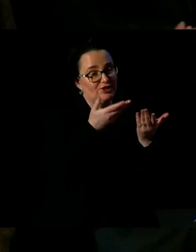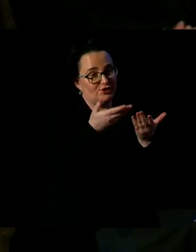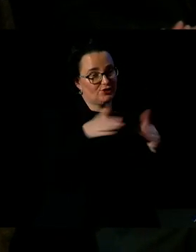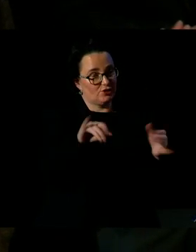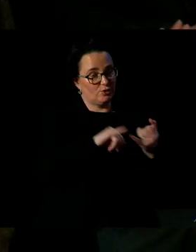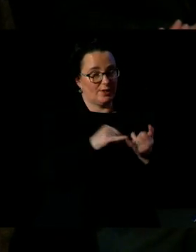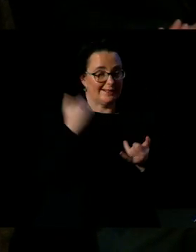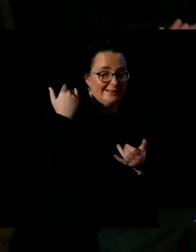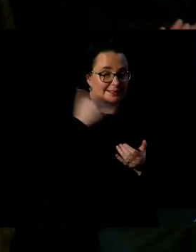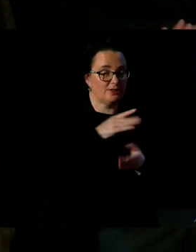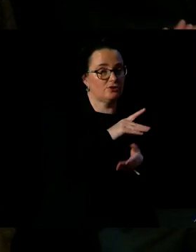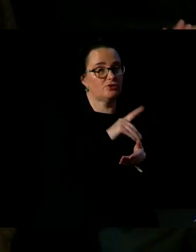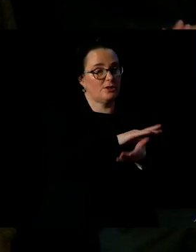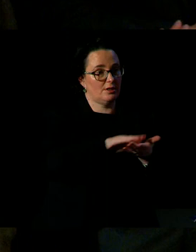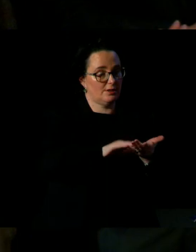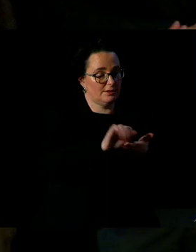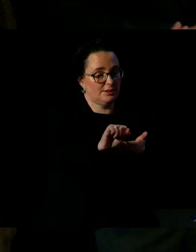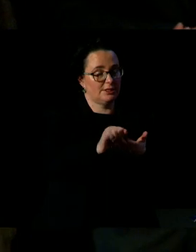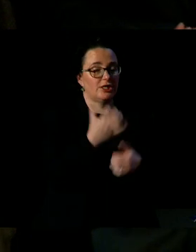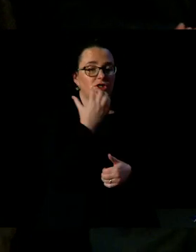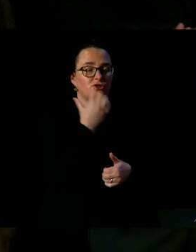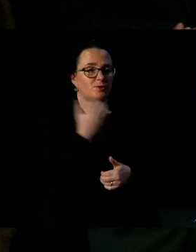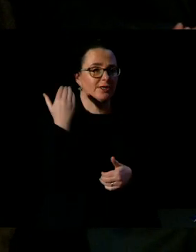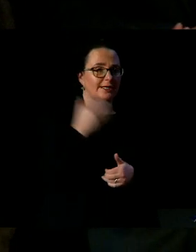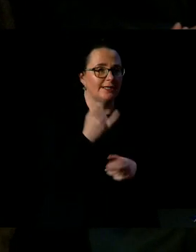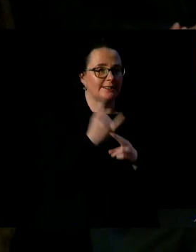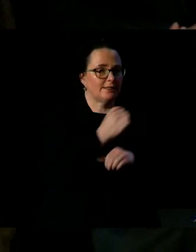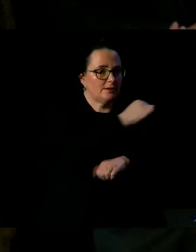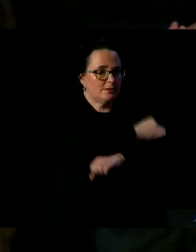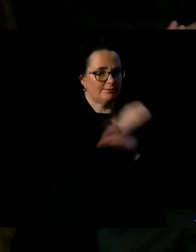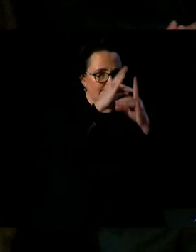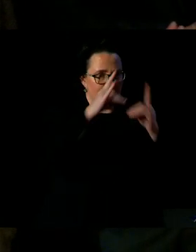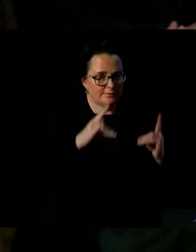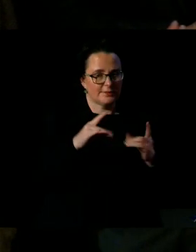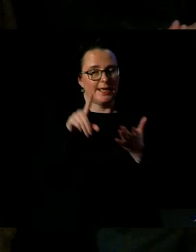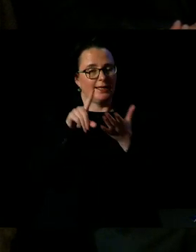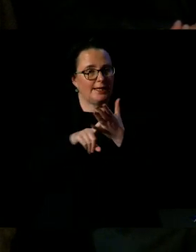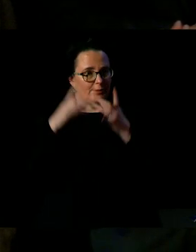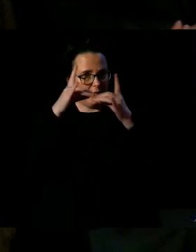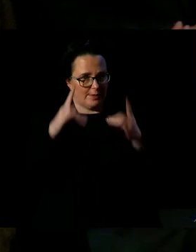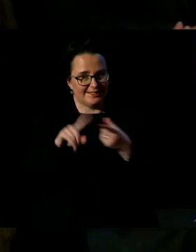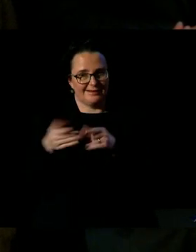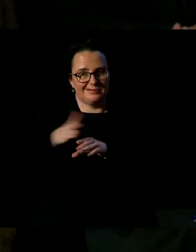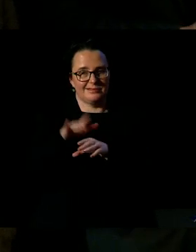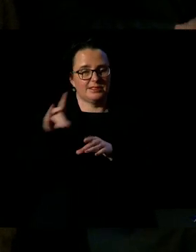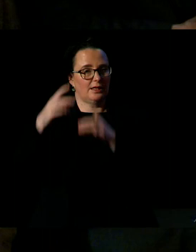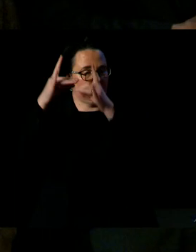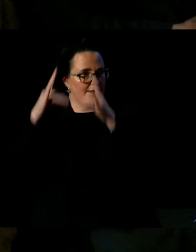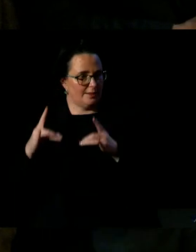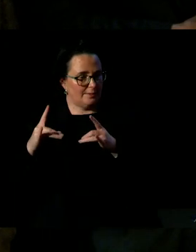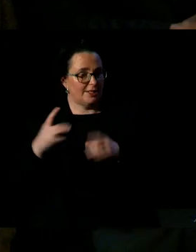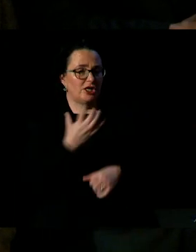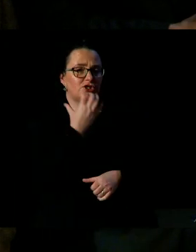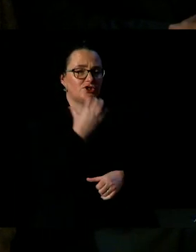in the Holocaust. Jews were murdered in concentration camps, labor camps, and death camps.